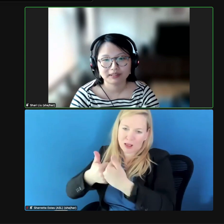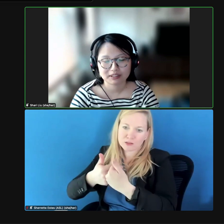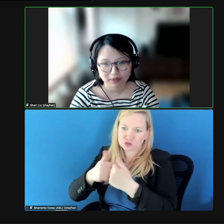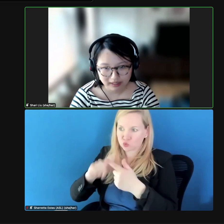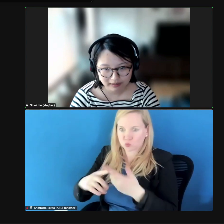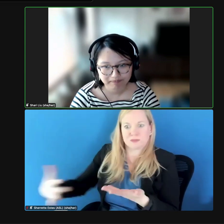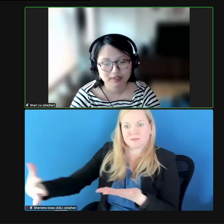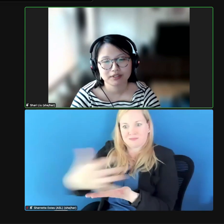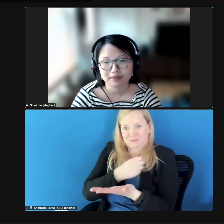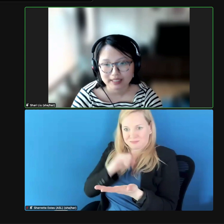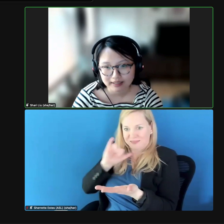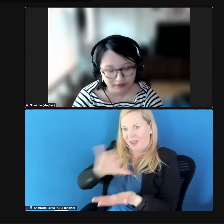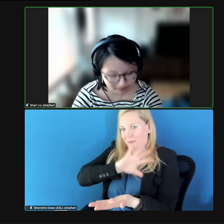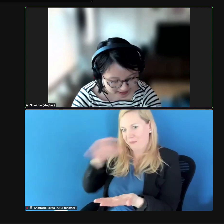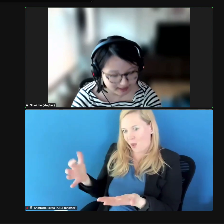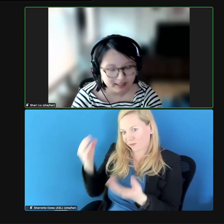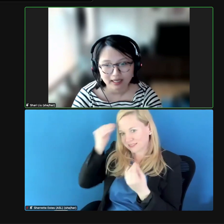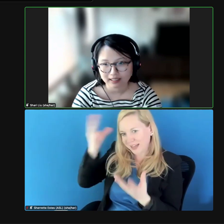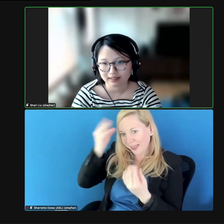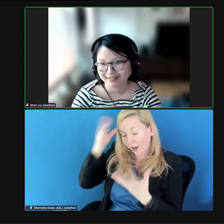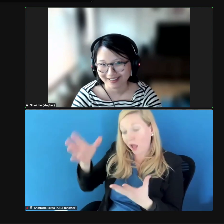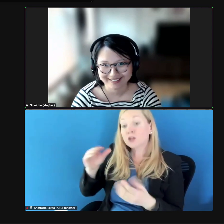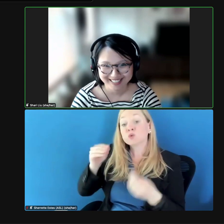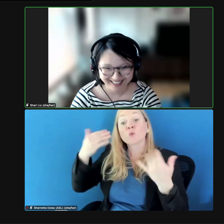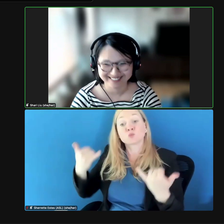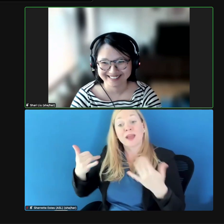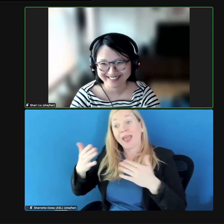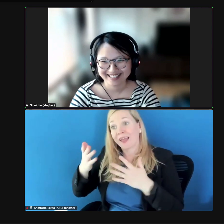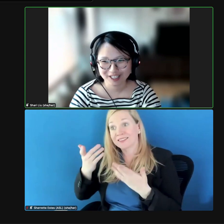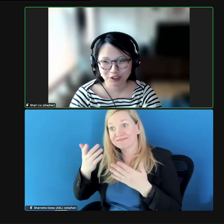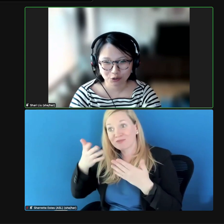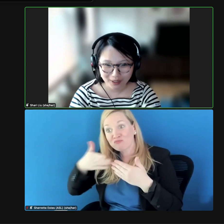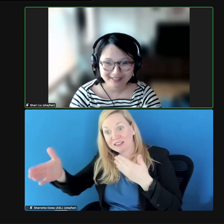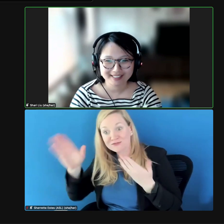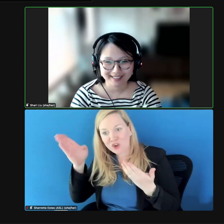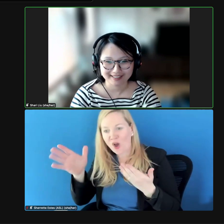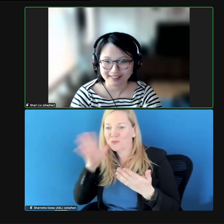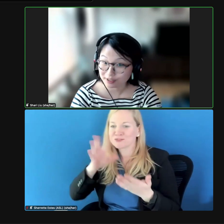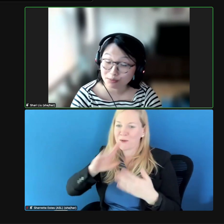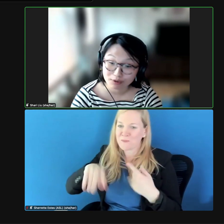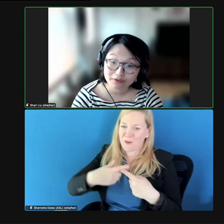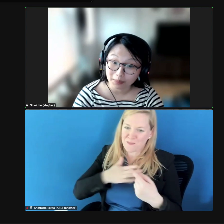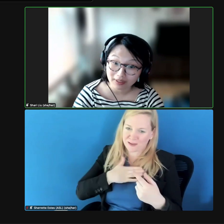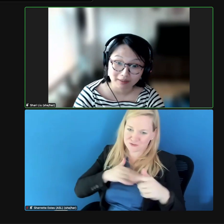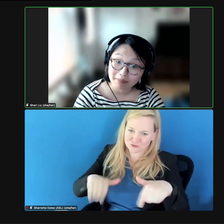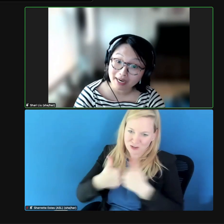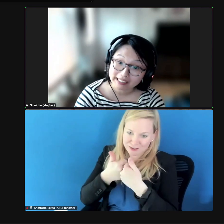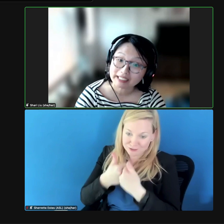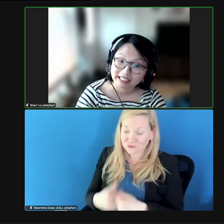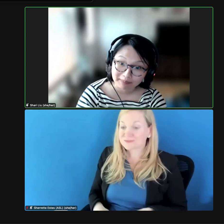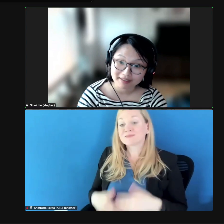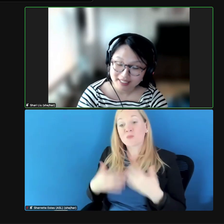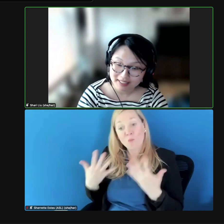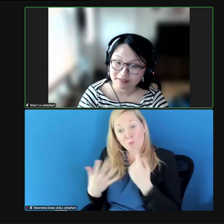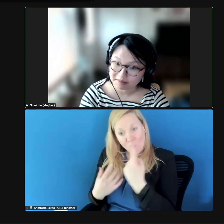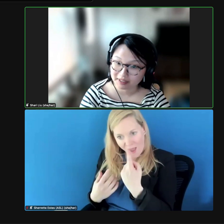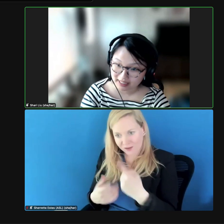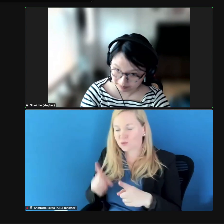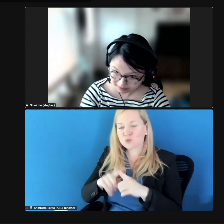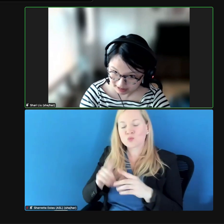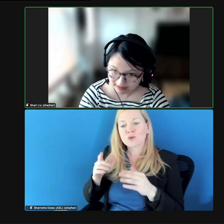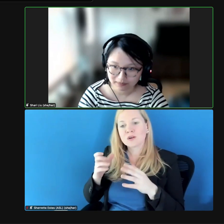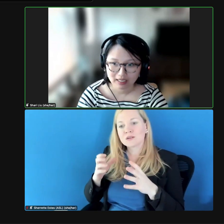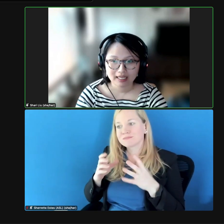we need to do this work. So the rest of the talk is on challenges. So one of these challenges is moving beyond binary comparisons of